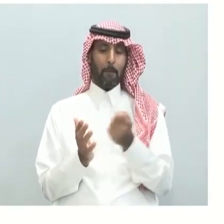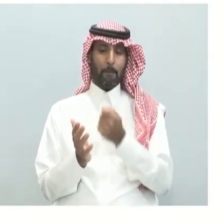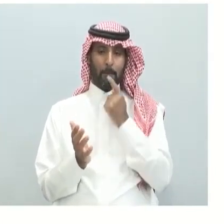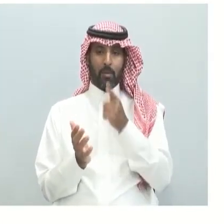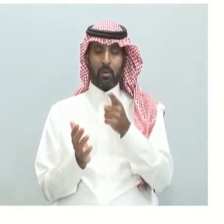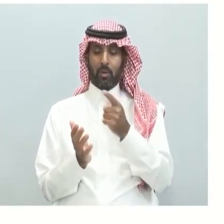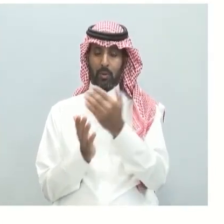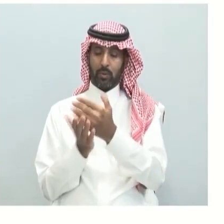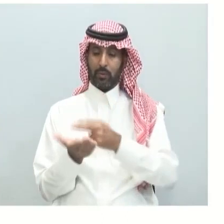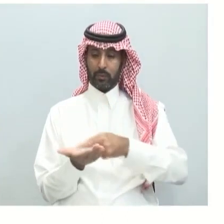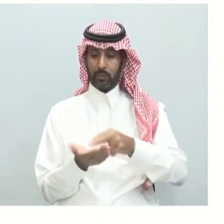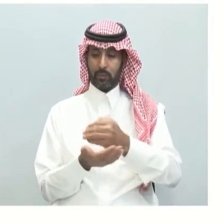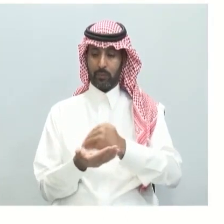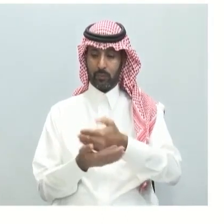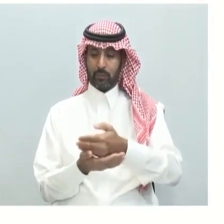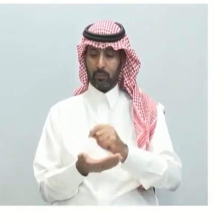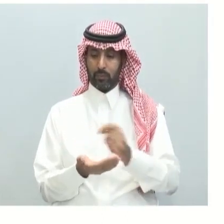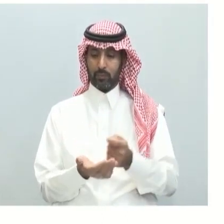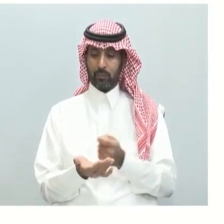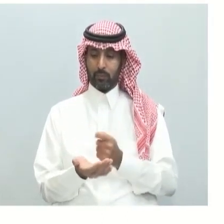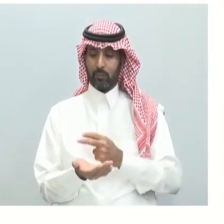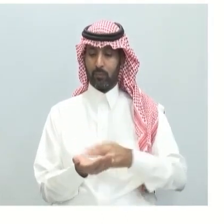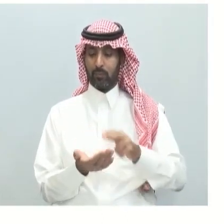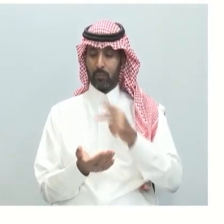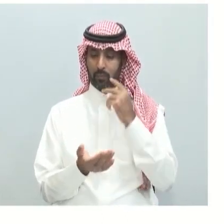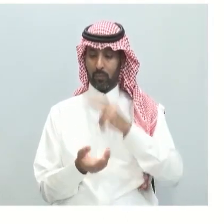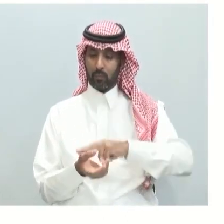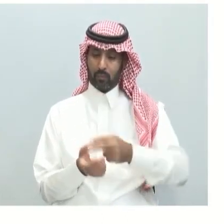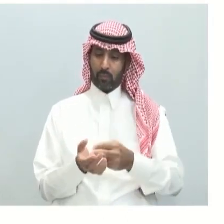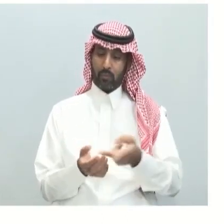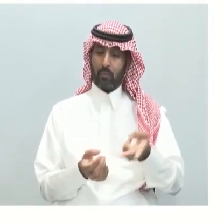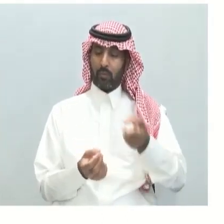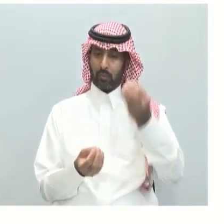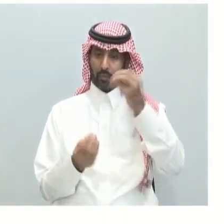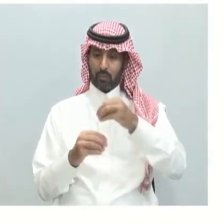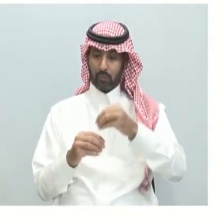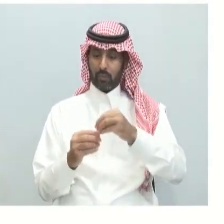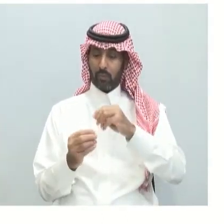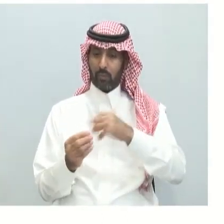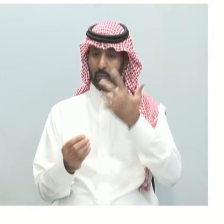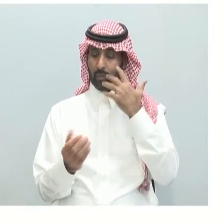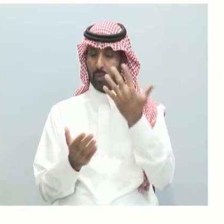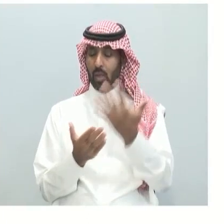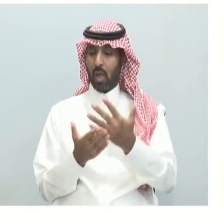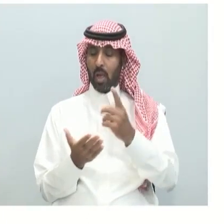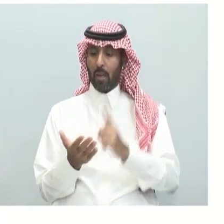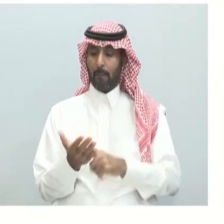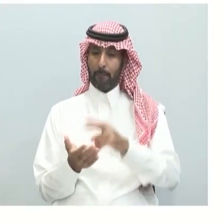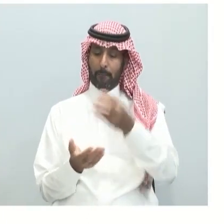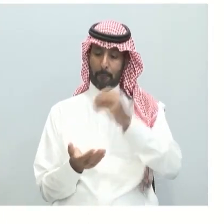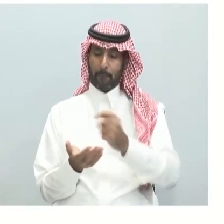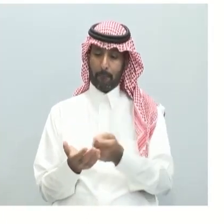your letter. Number four, exchange drafts or essay and edit. Five, improve, change,